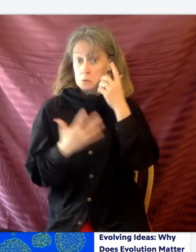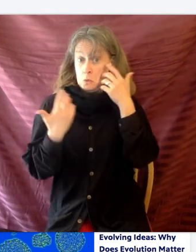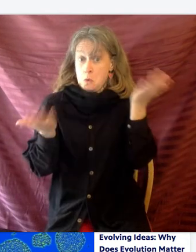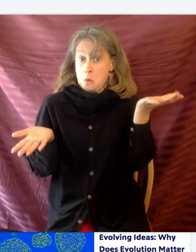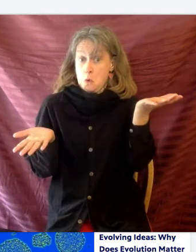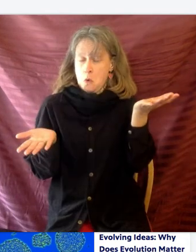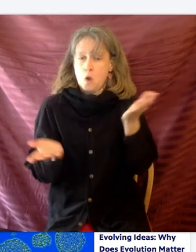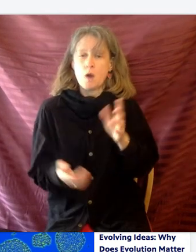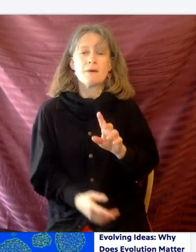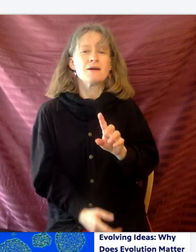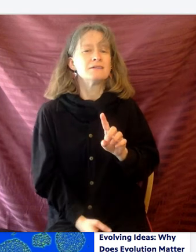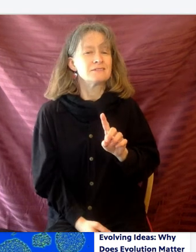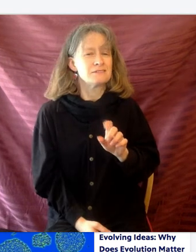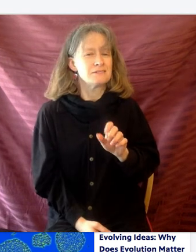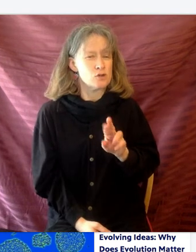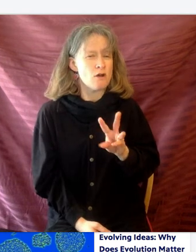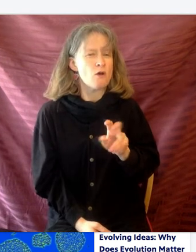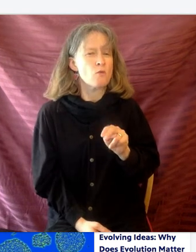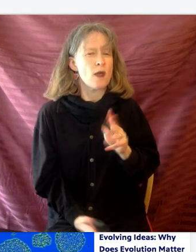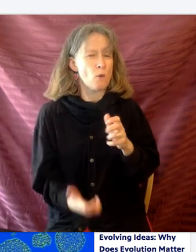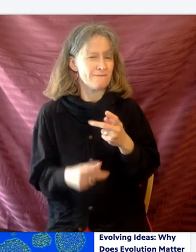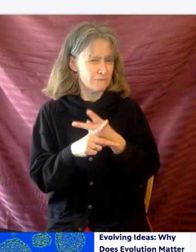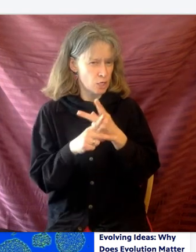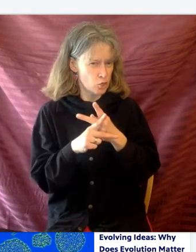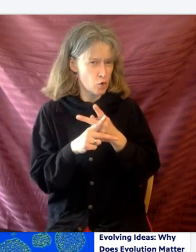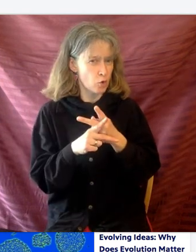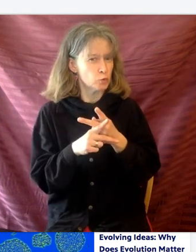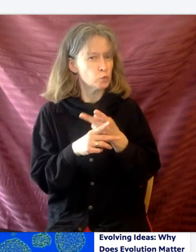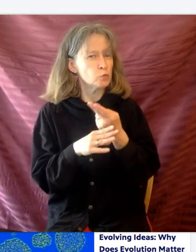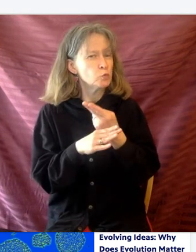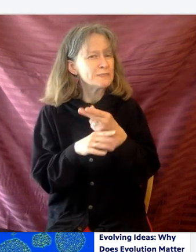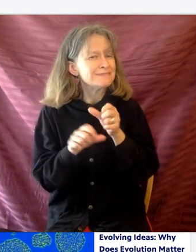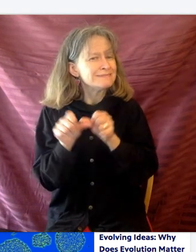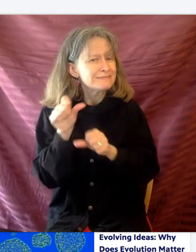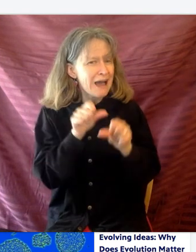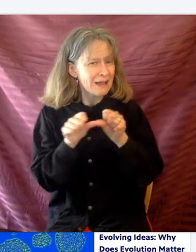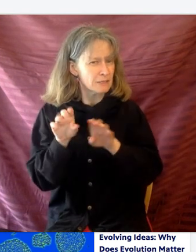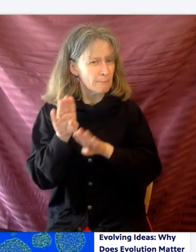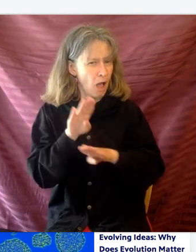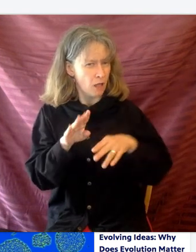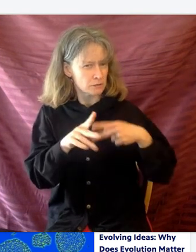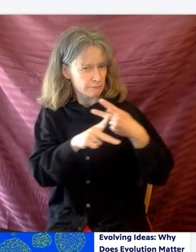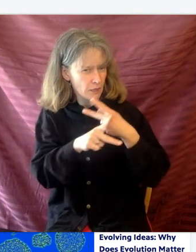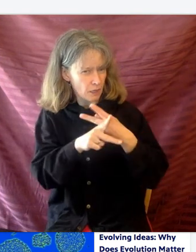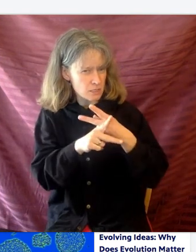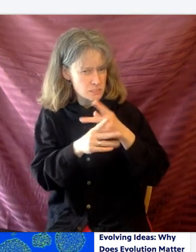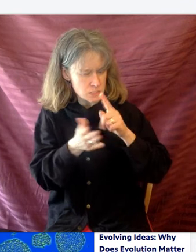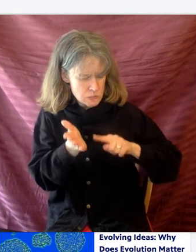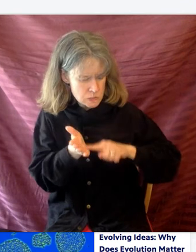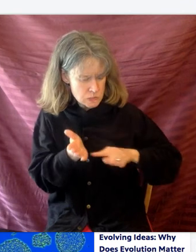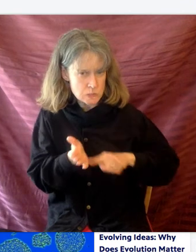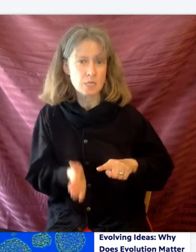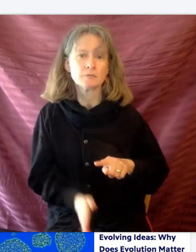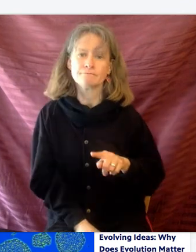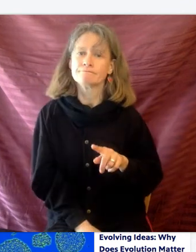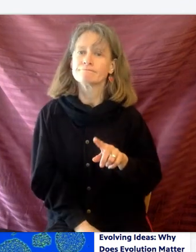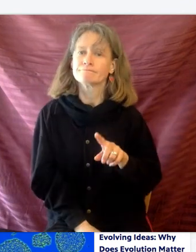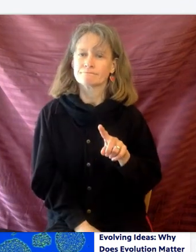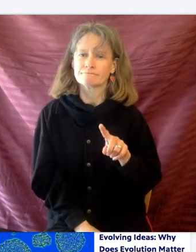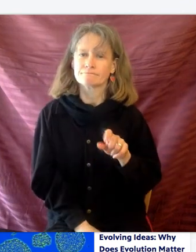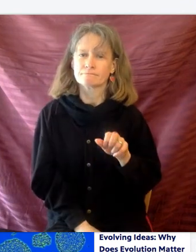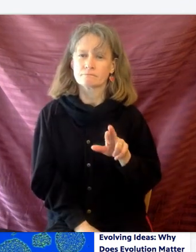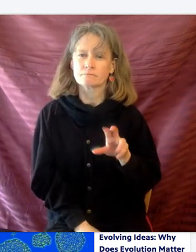to tackle this greatest mystery in the biology of his day. Darwin took on the task of unraveling this